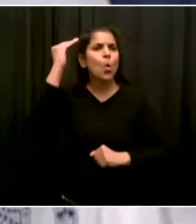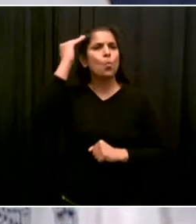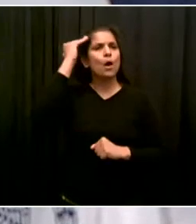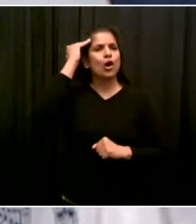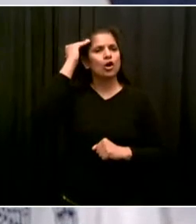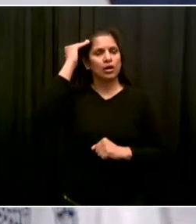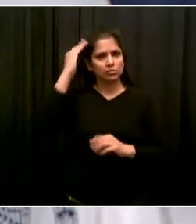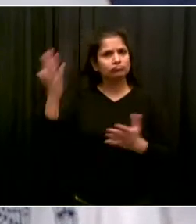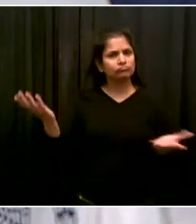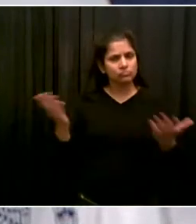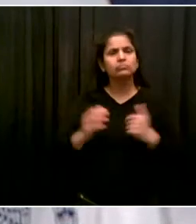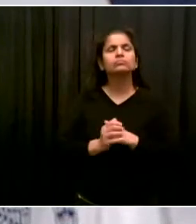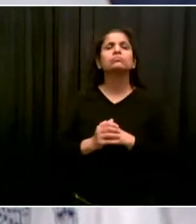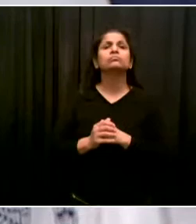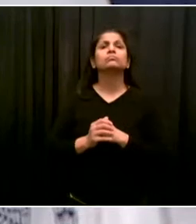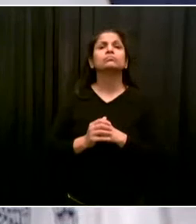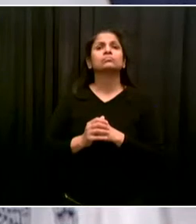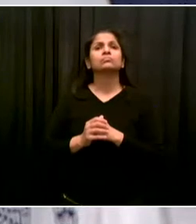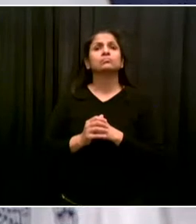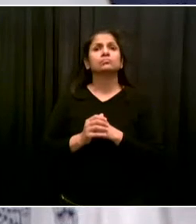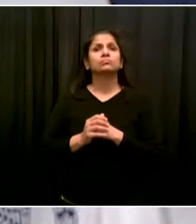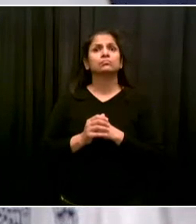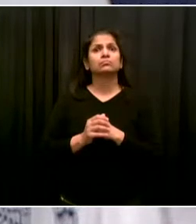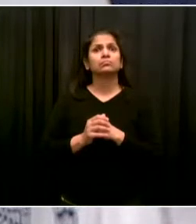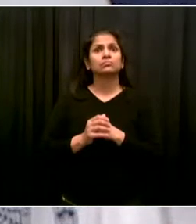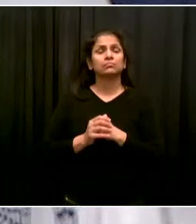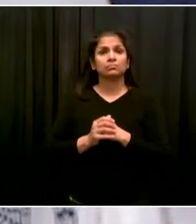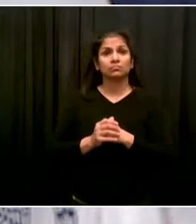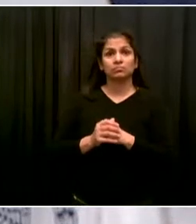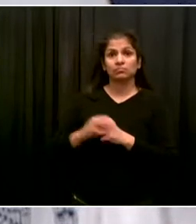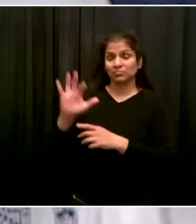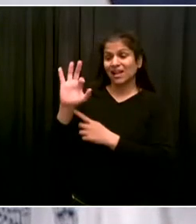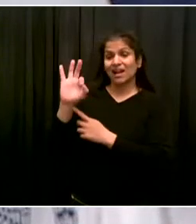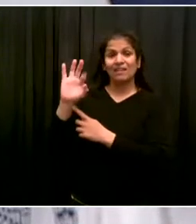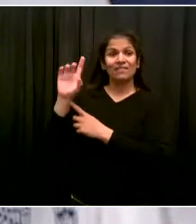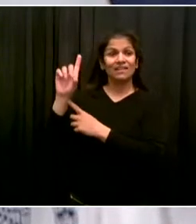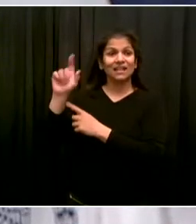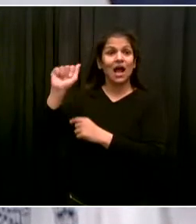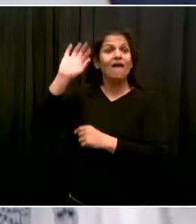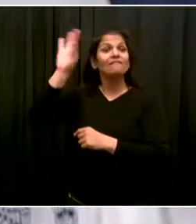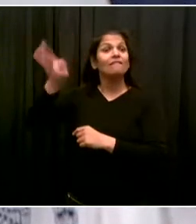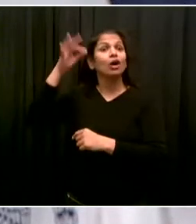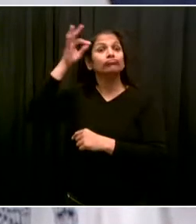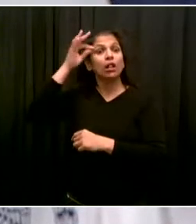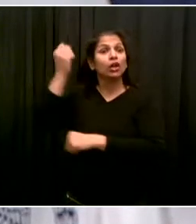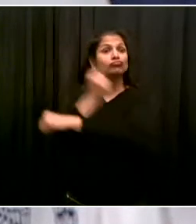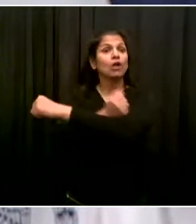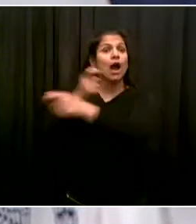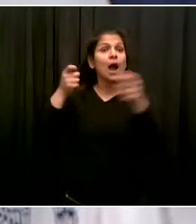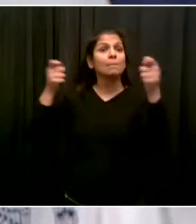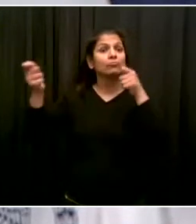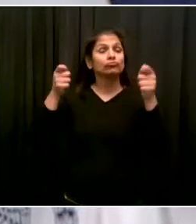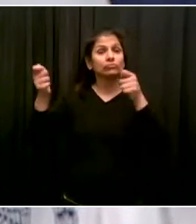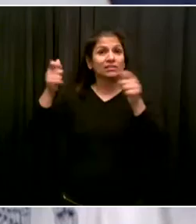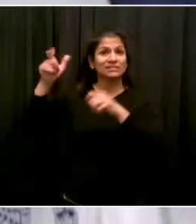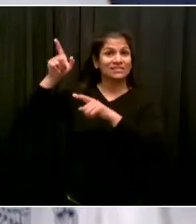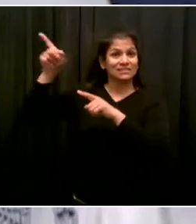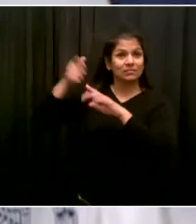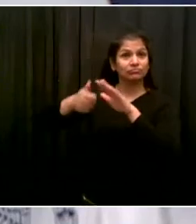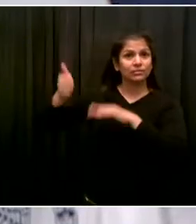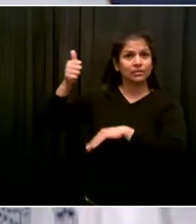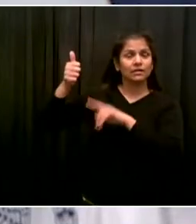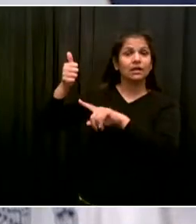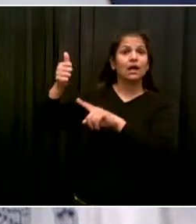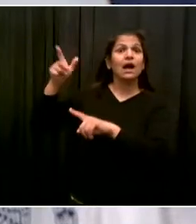recommending a halt to the use of the Johnson & Johnson vaccine. The